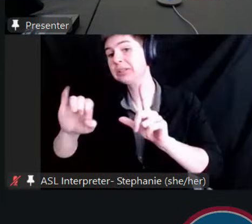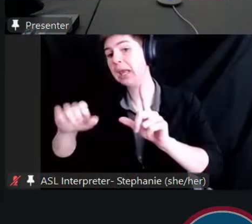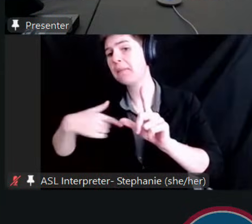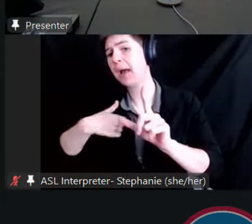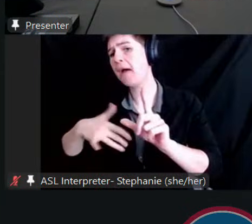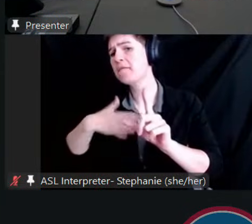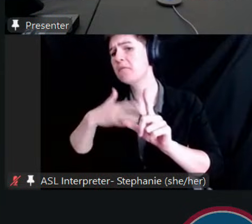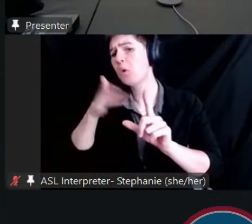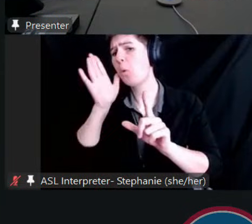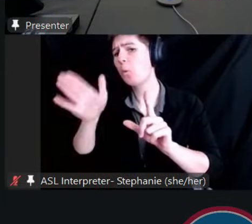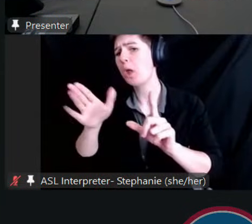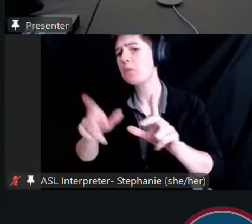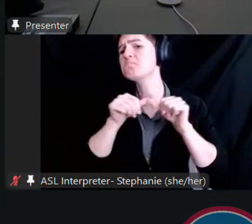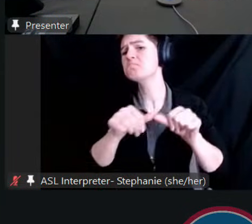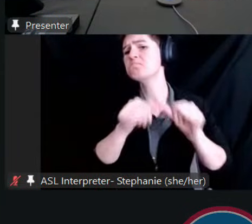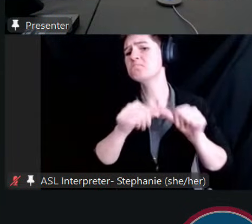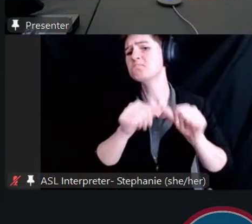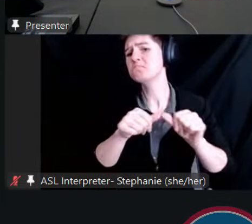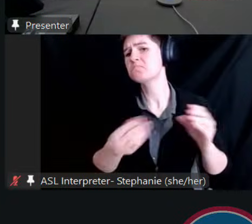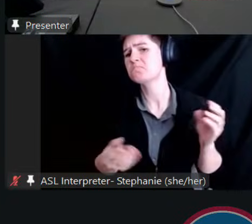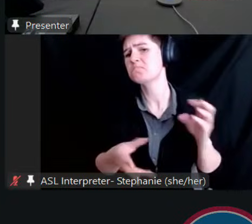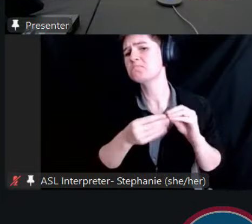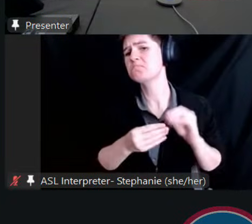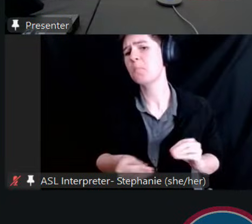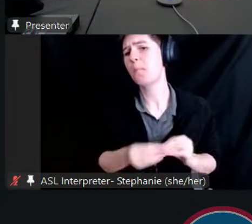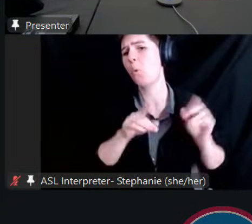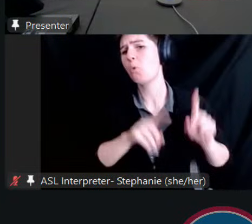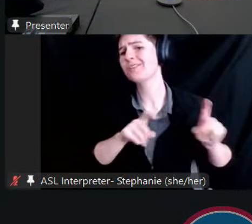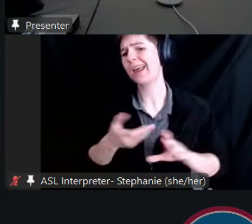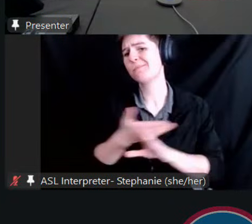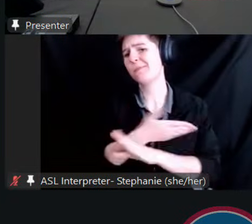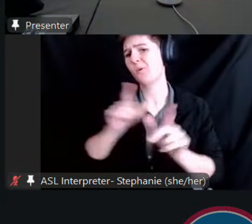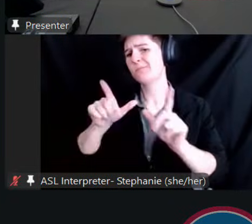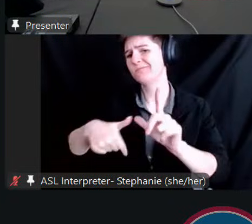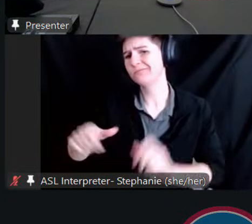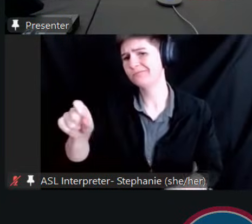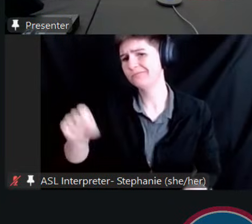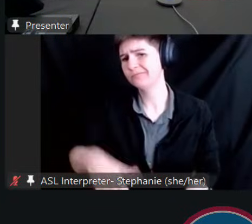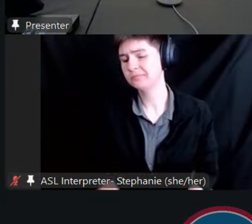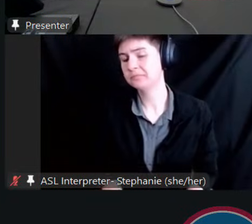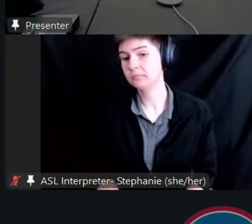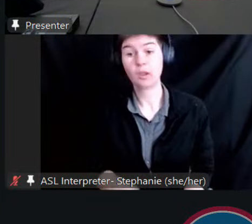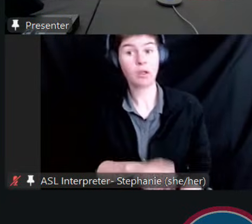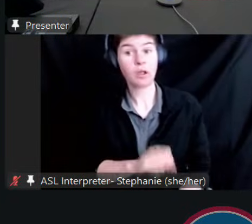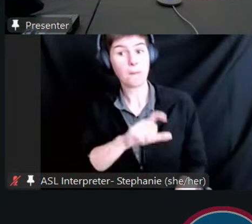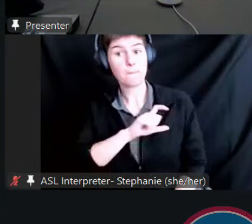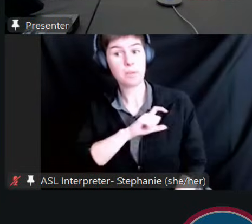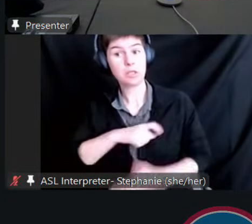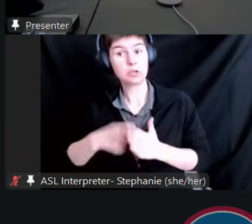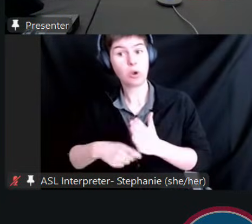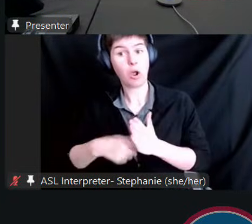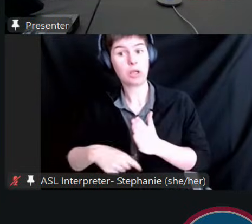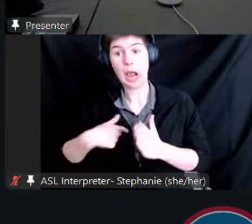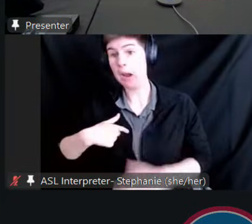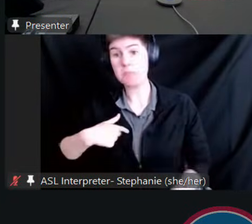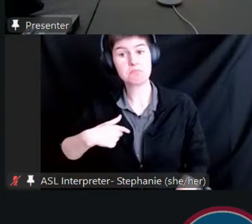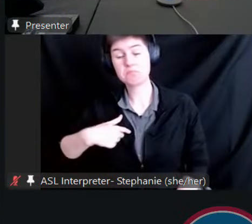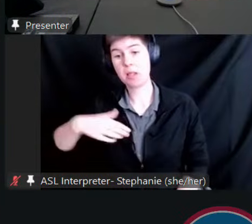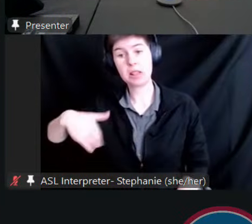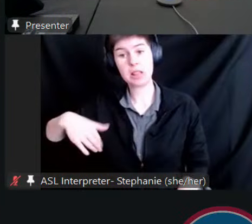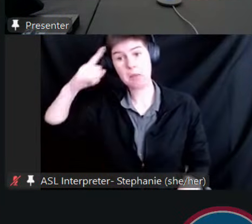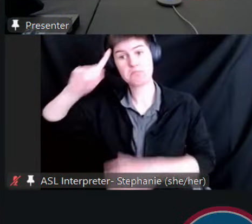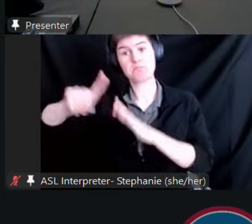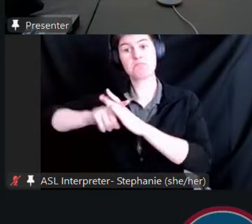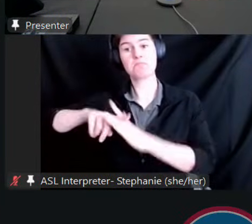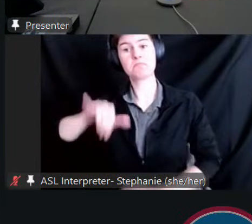like, even offsetting the police costs. Like that's a perspective I hadn't even thought of yet, but that definitely helps make the case for funding